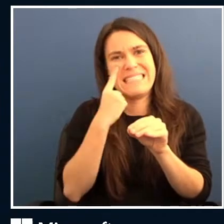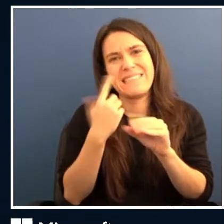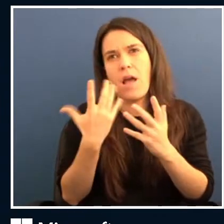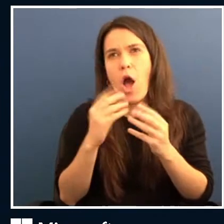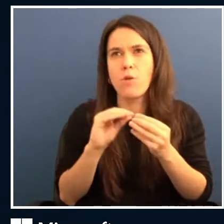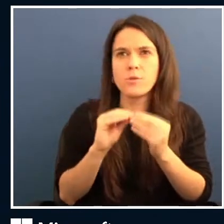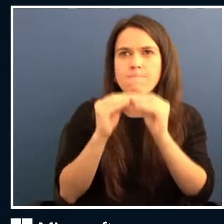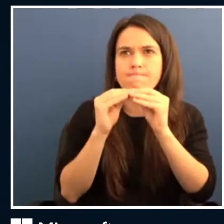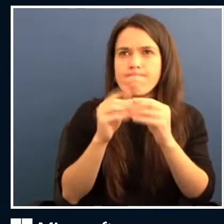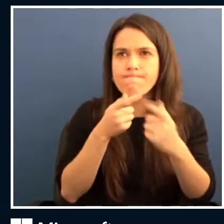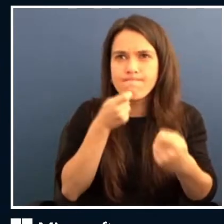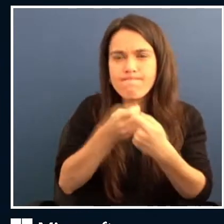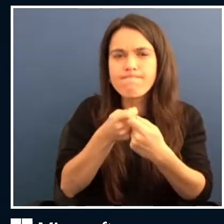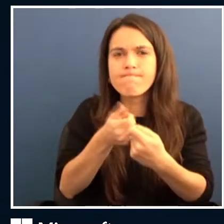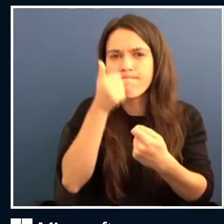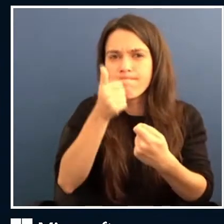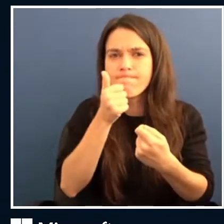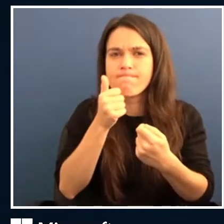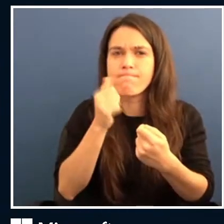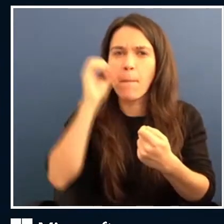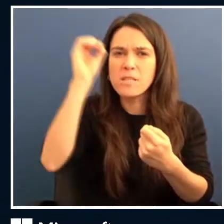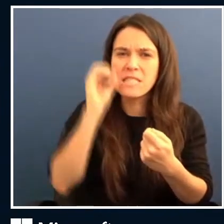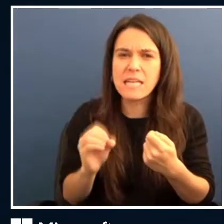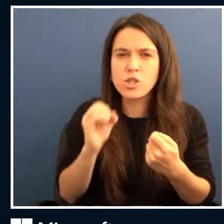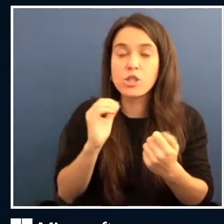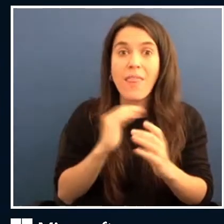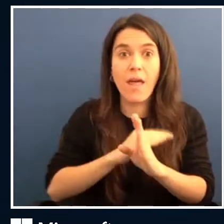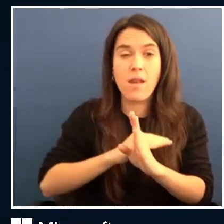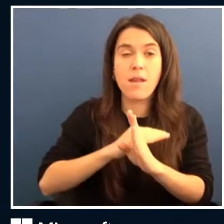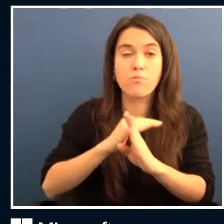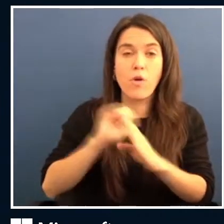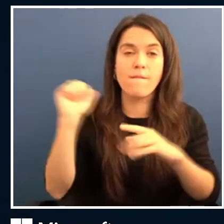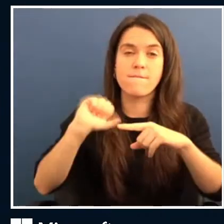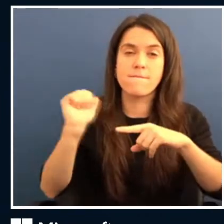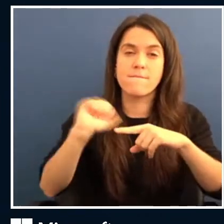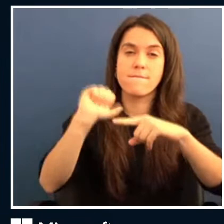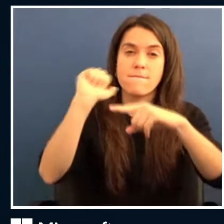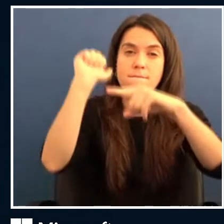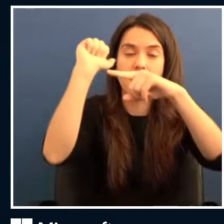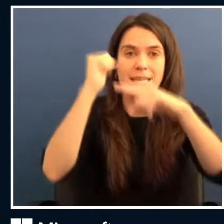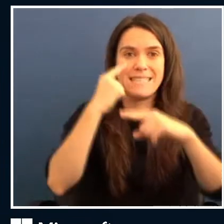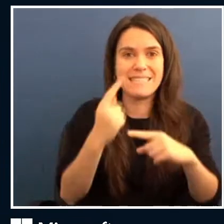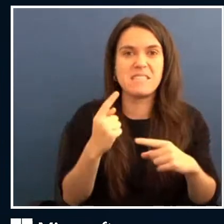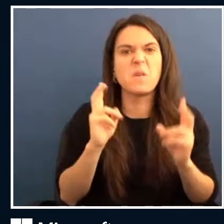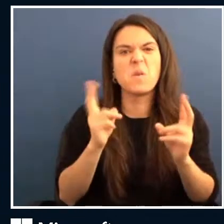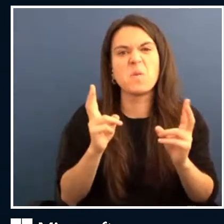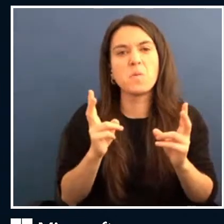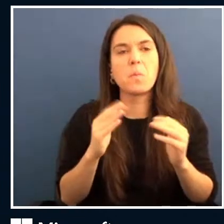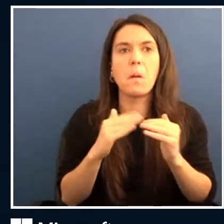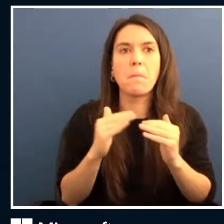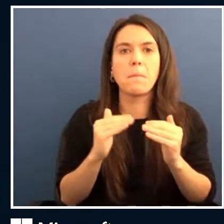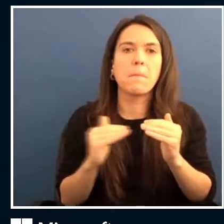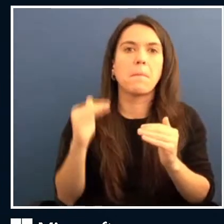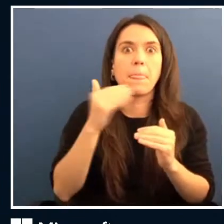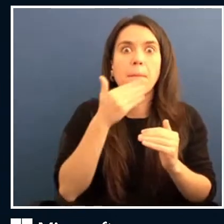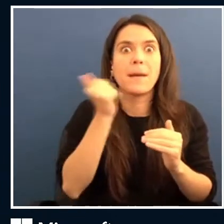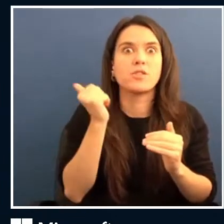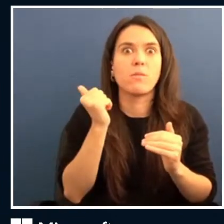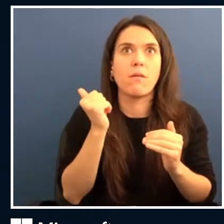achieve, and then to improve it, we retrained our own model. And typically, it was a little bit better, but not significantly